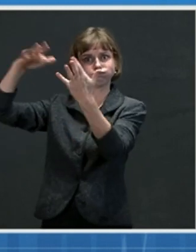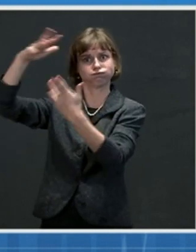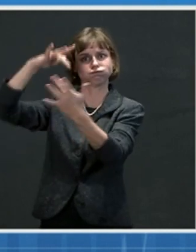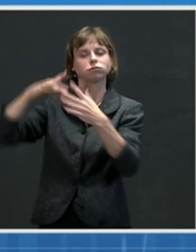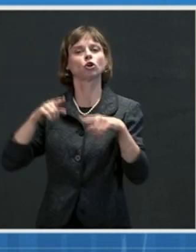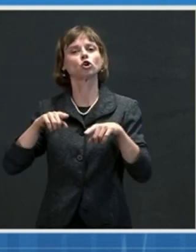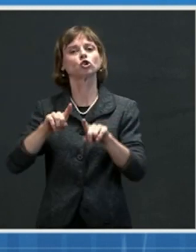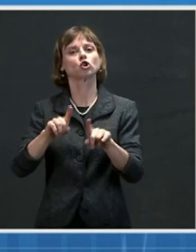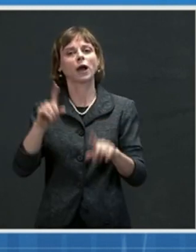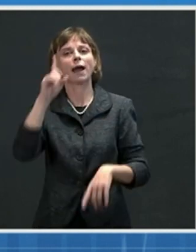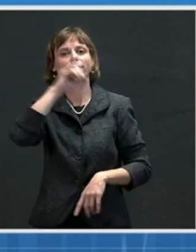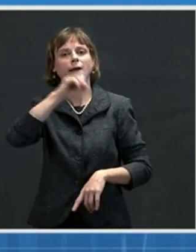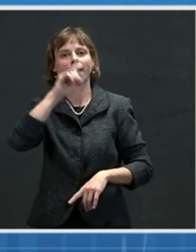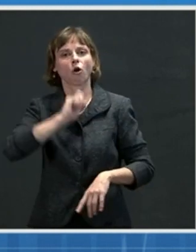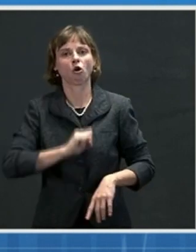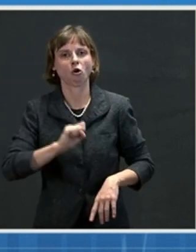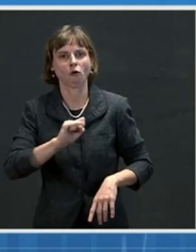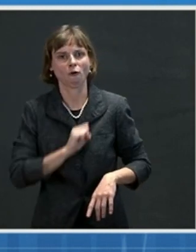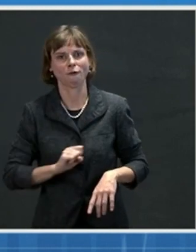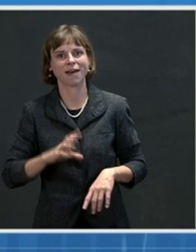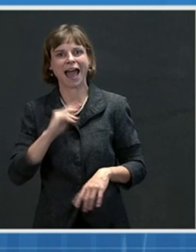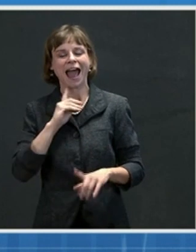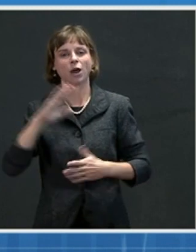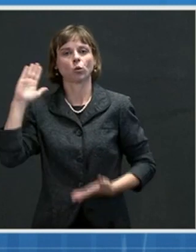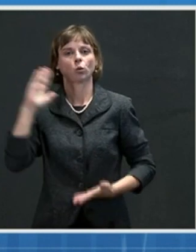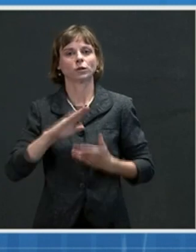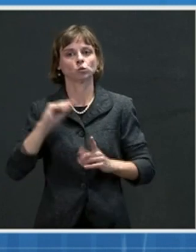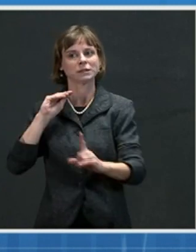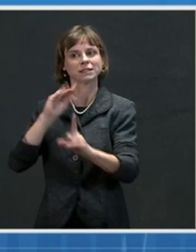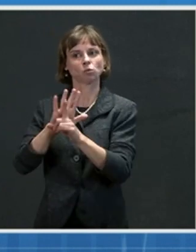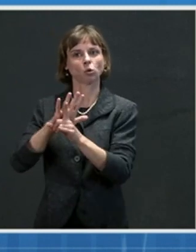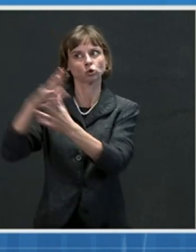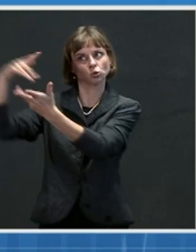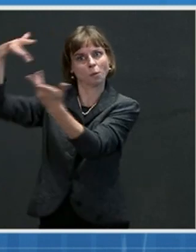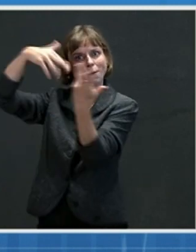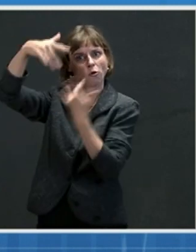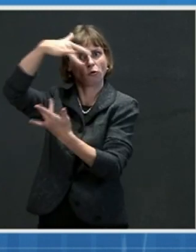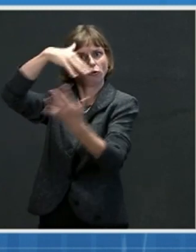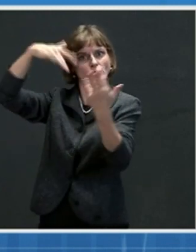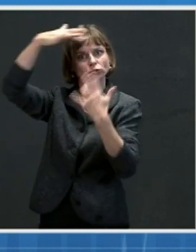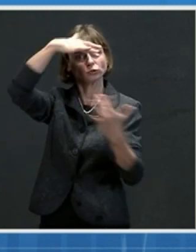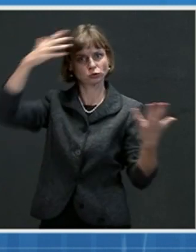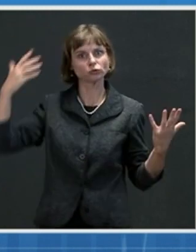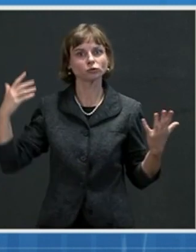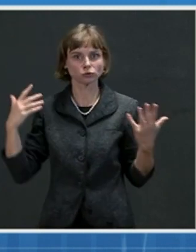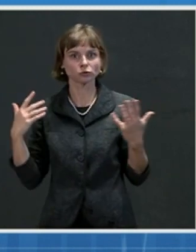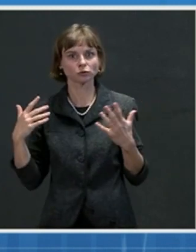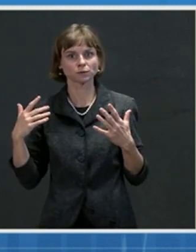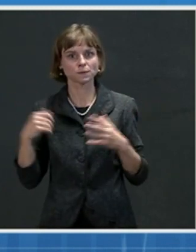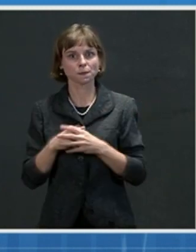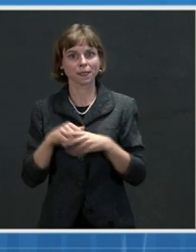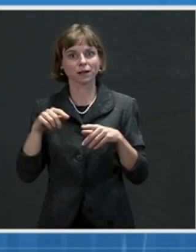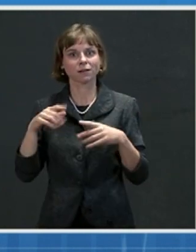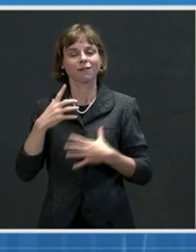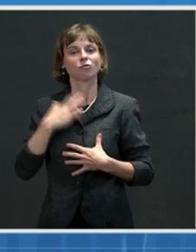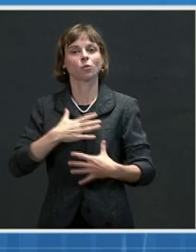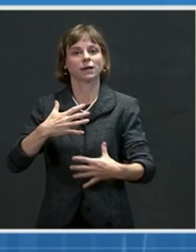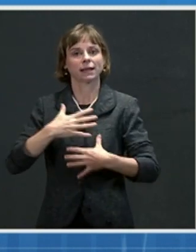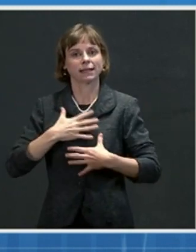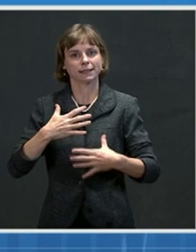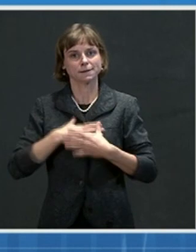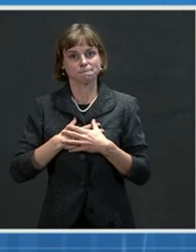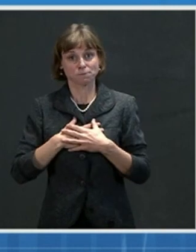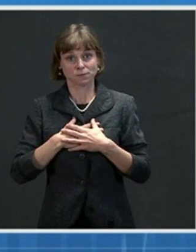cough, as well as to reduce exposure to aerosol particles emitted during simulated breathing. The size of the